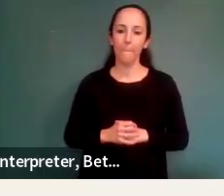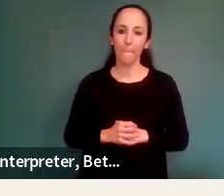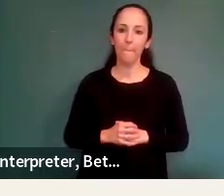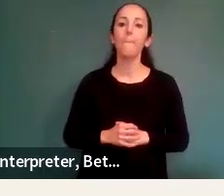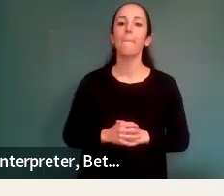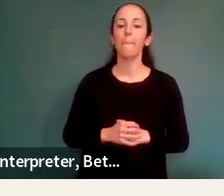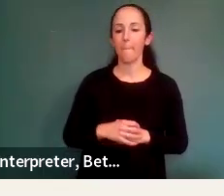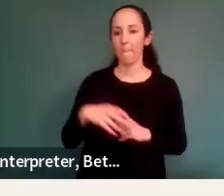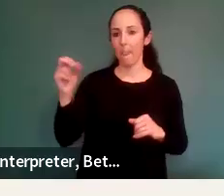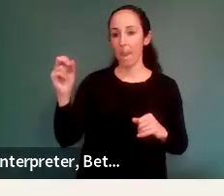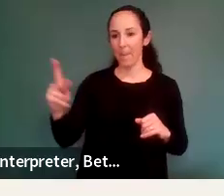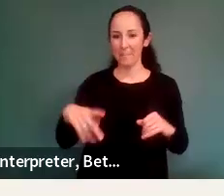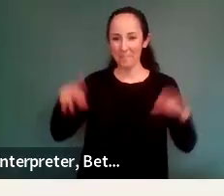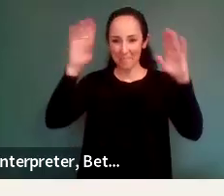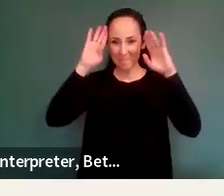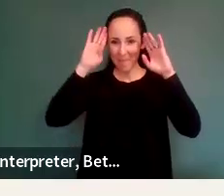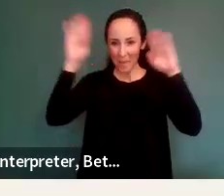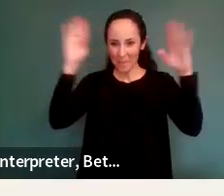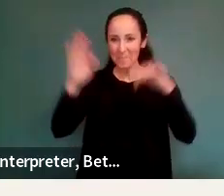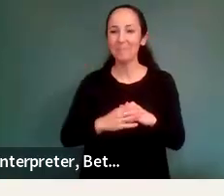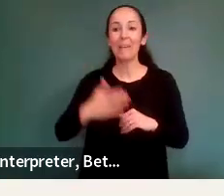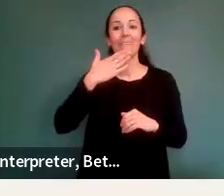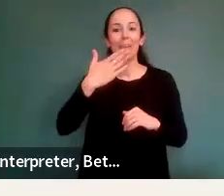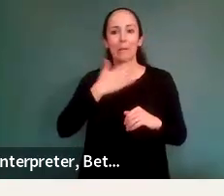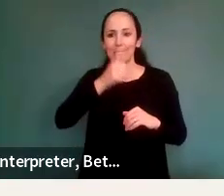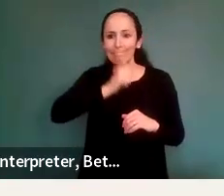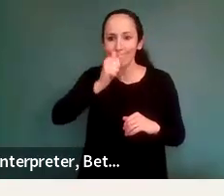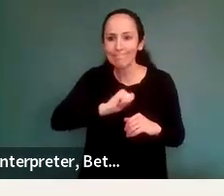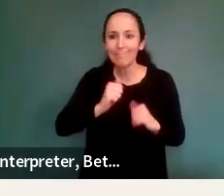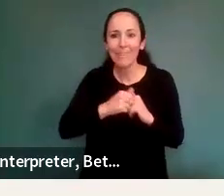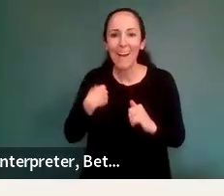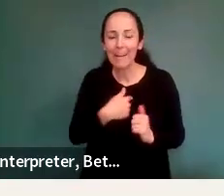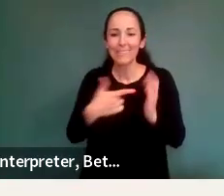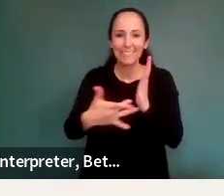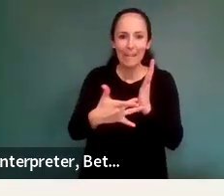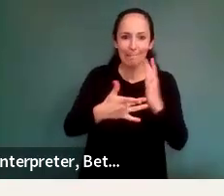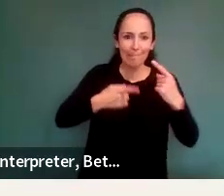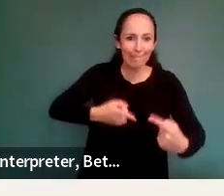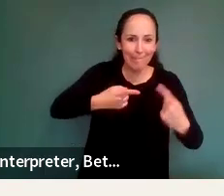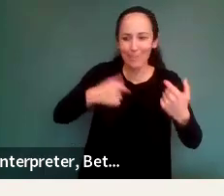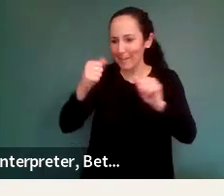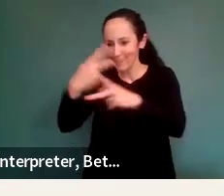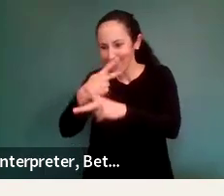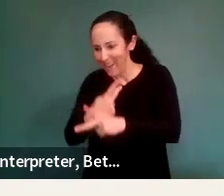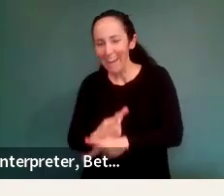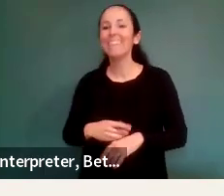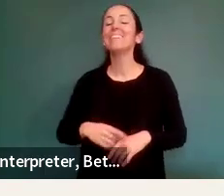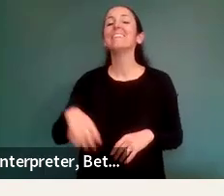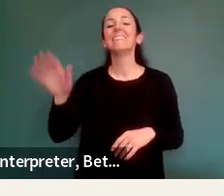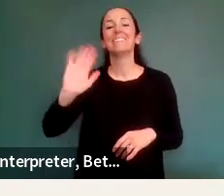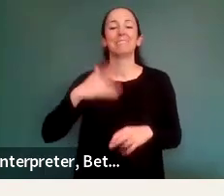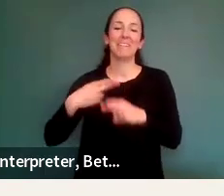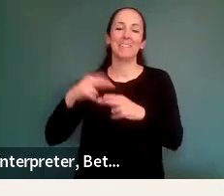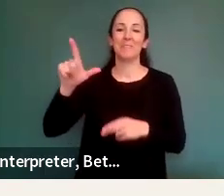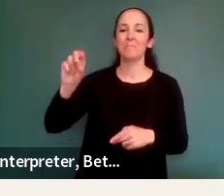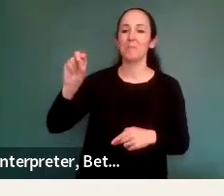So, hi everybody. Thank you for bearing with us through all the technical difficulties. My name is Louis Doe.